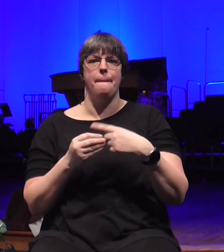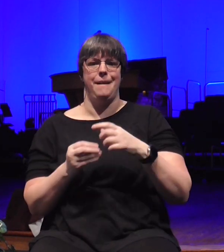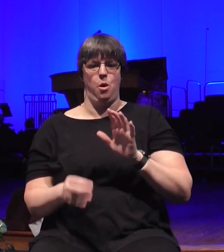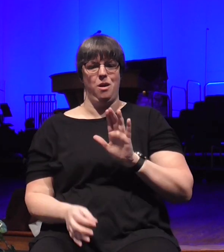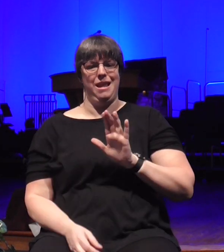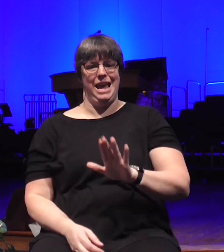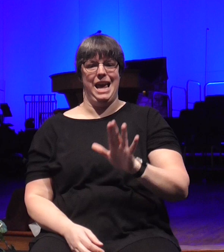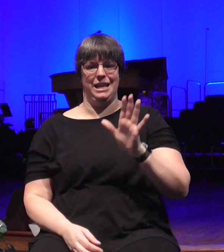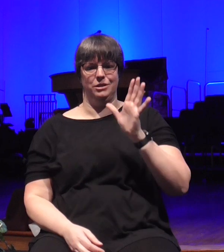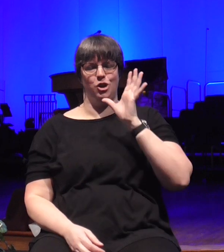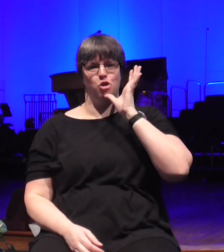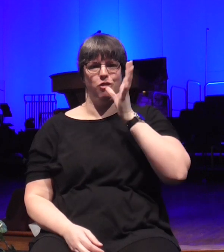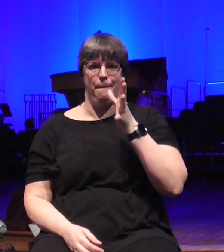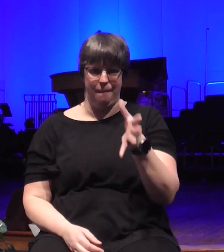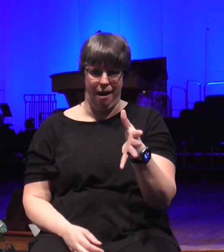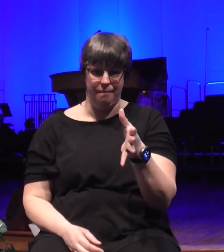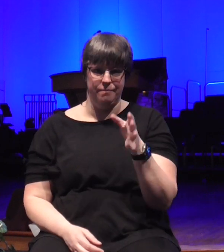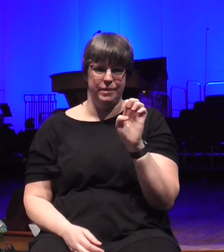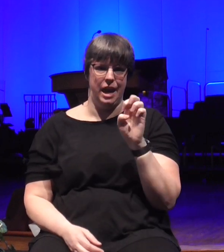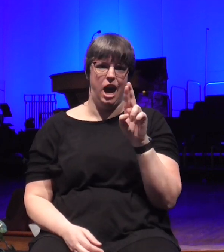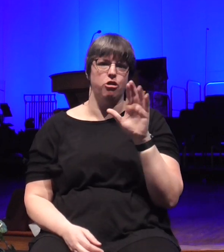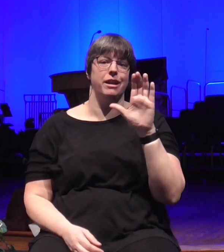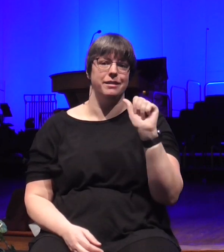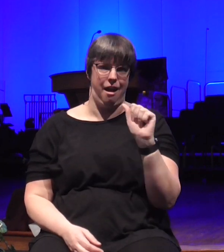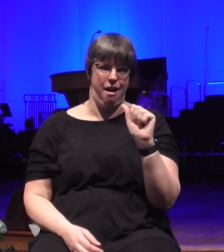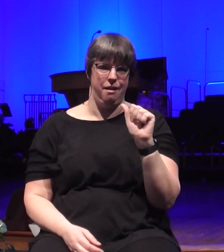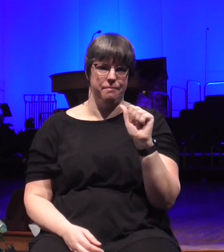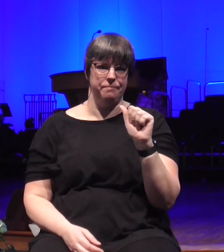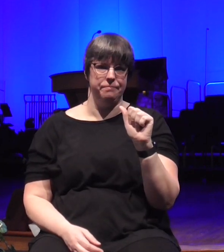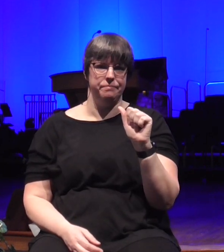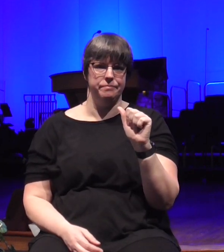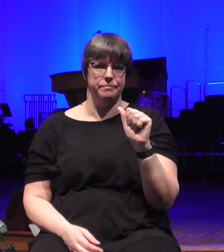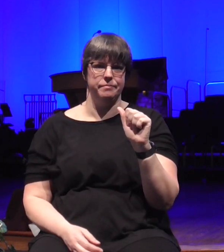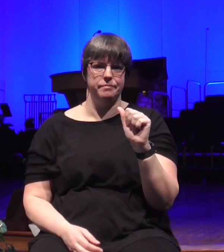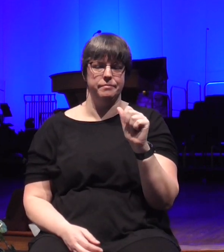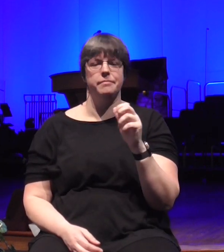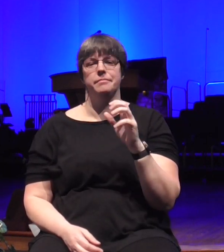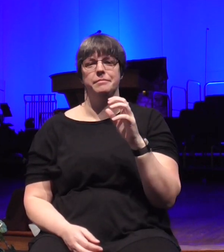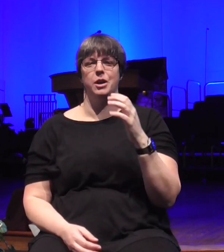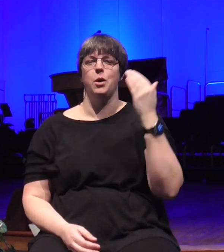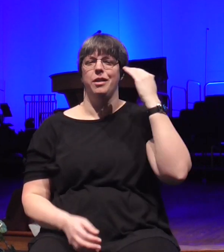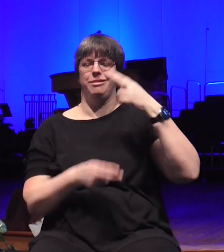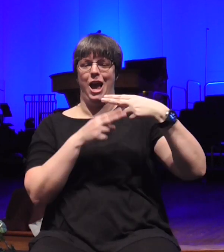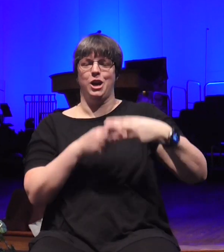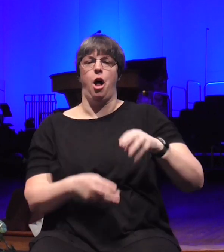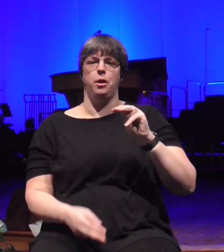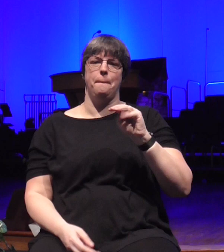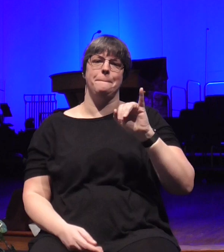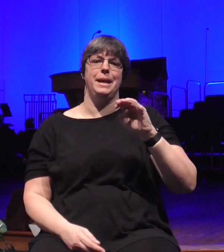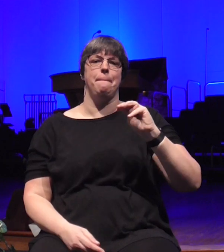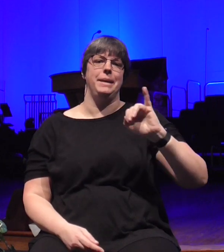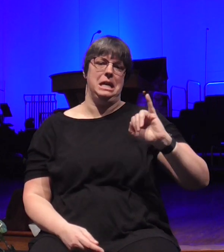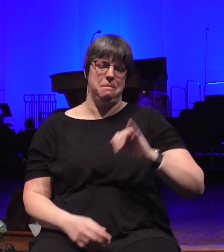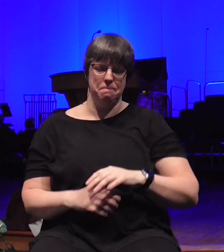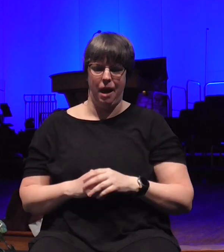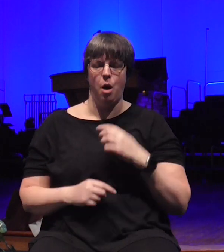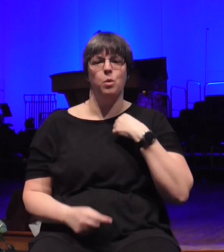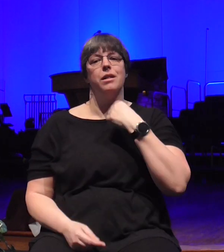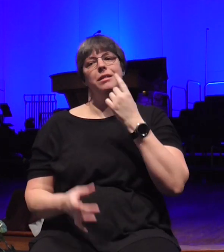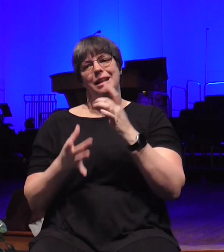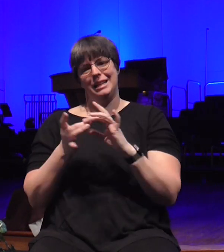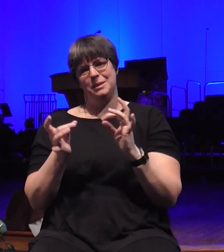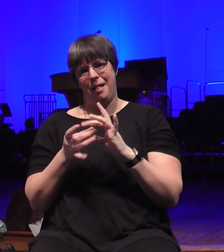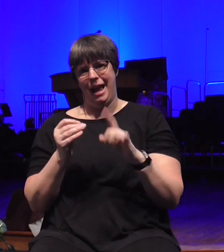grandmother, Erica, also known to the grandchildren as Mimi. I'll tell them about